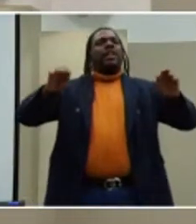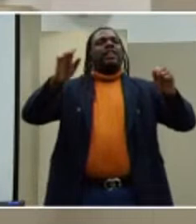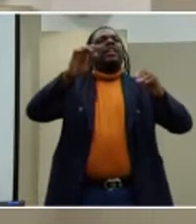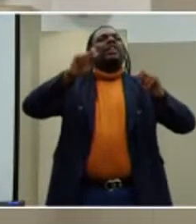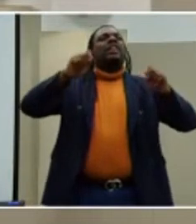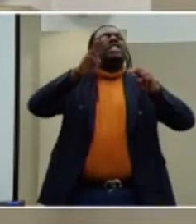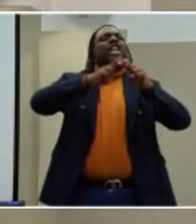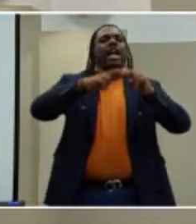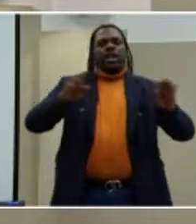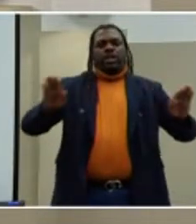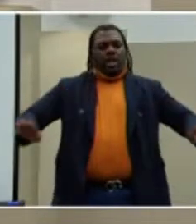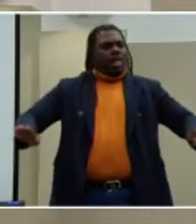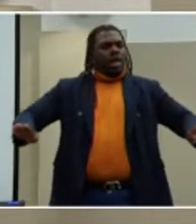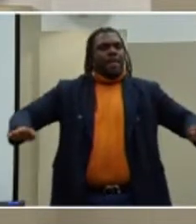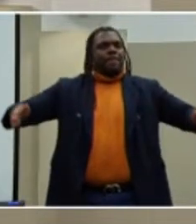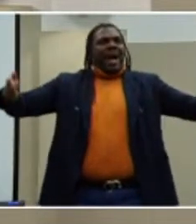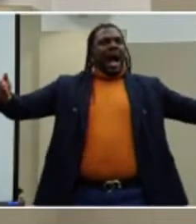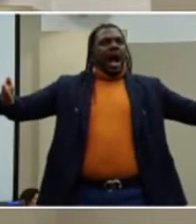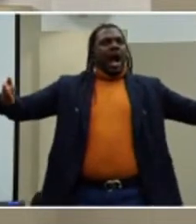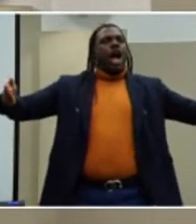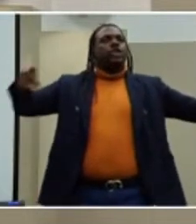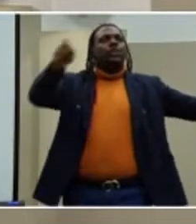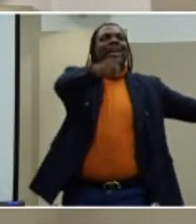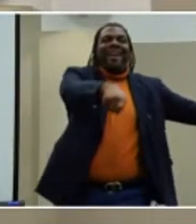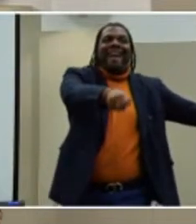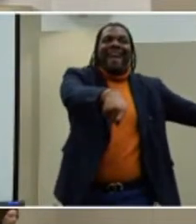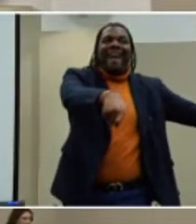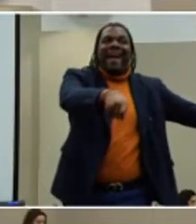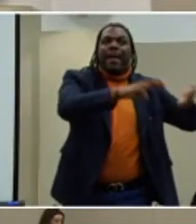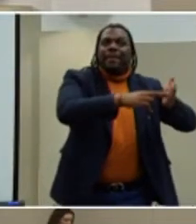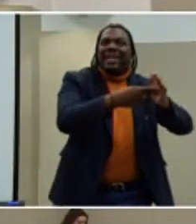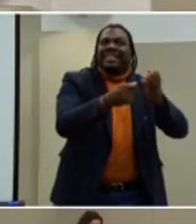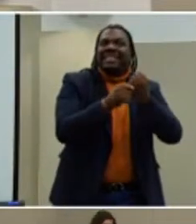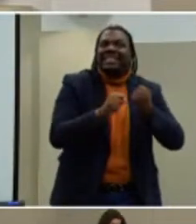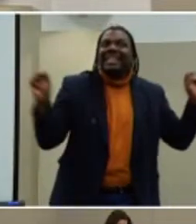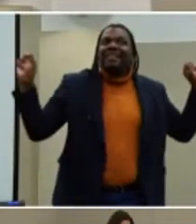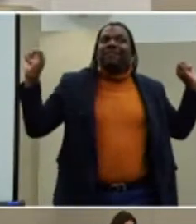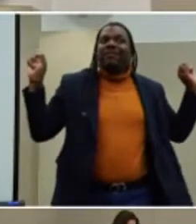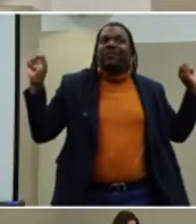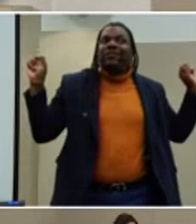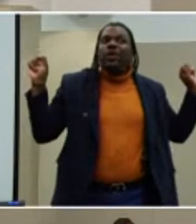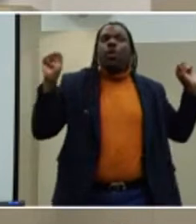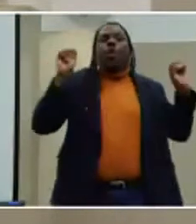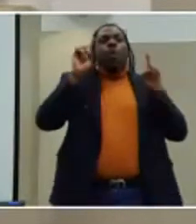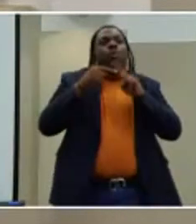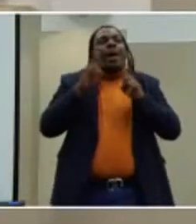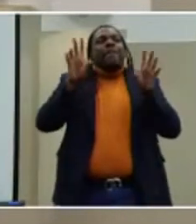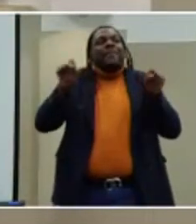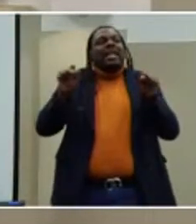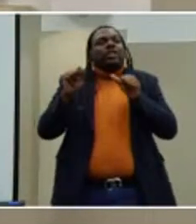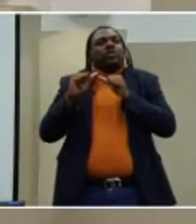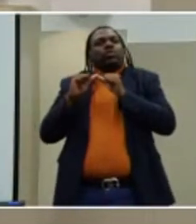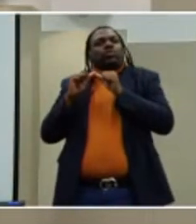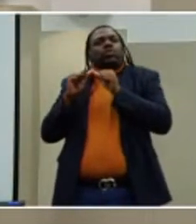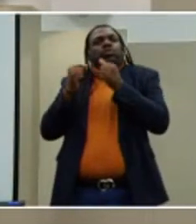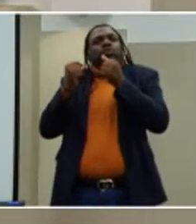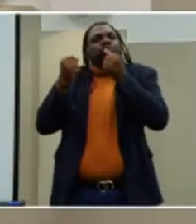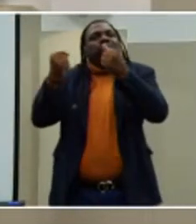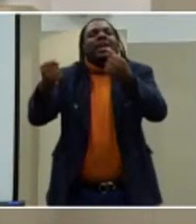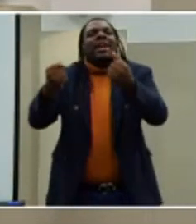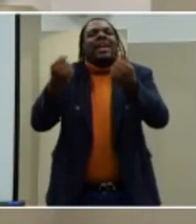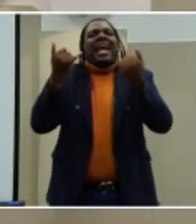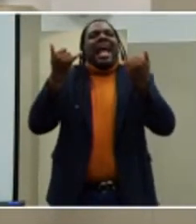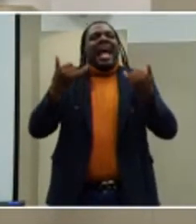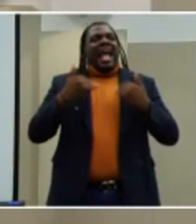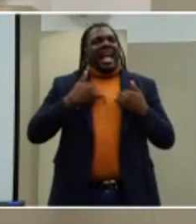in a wheelchair or in a mobile chair can safely secure themselves while the bus is in motion. There is nothing like that on